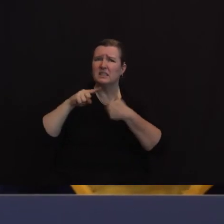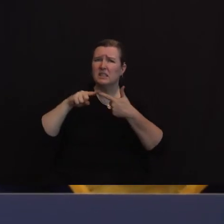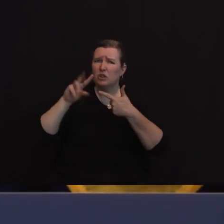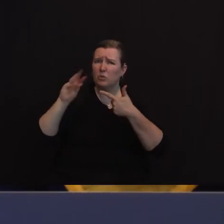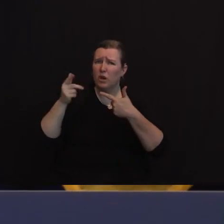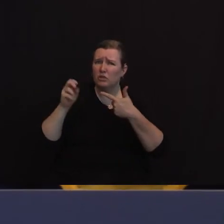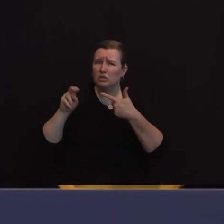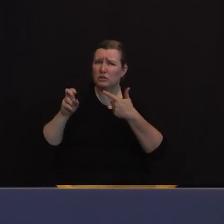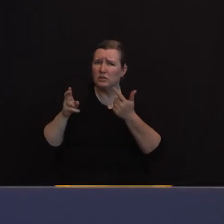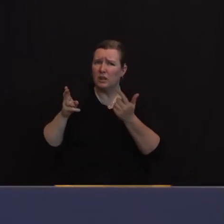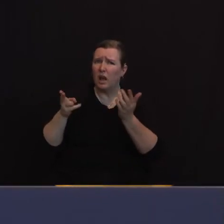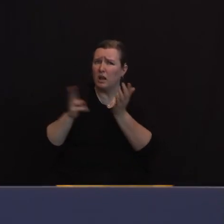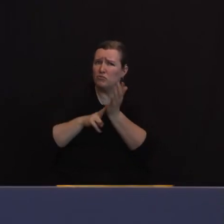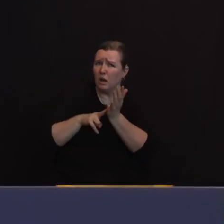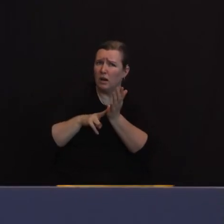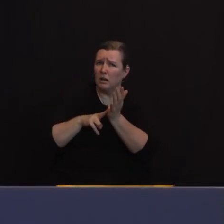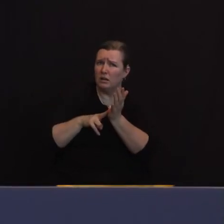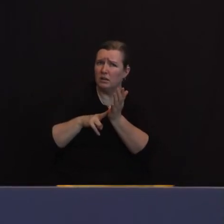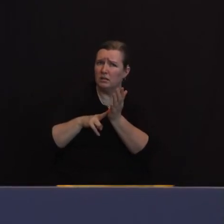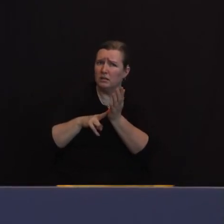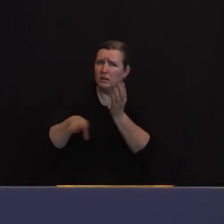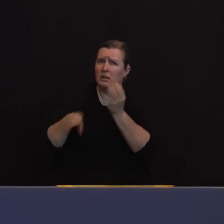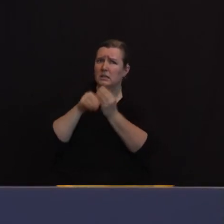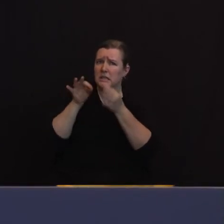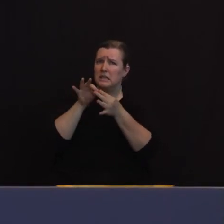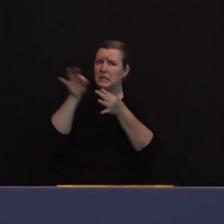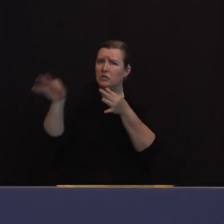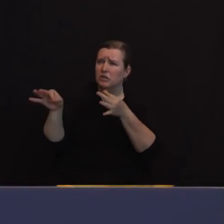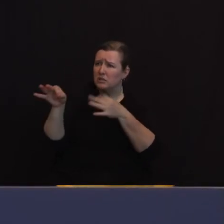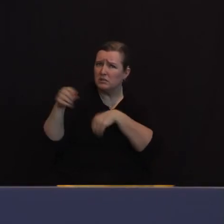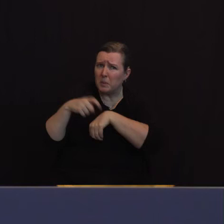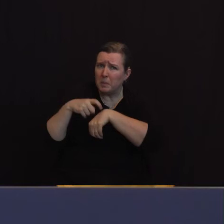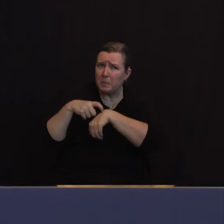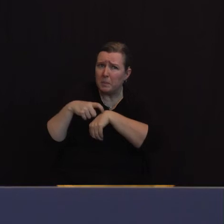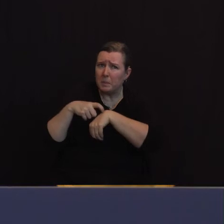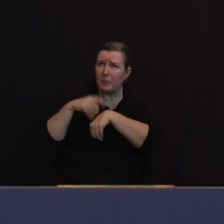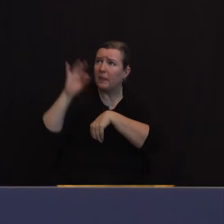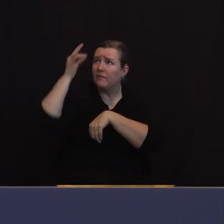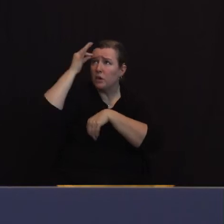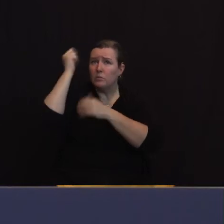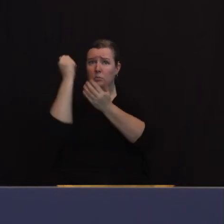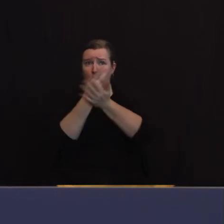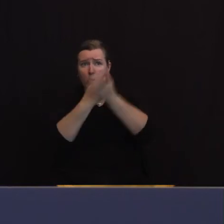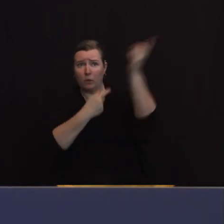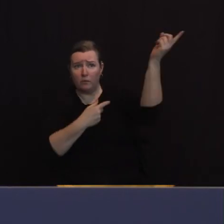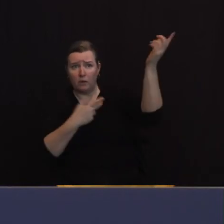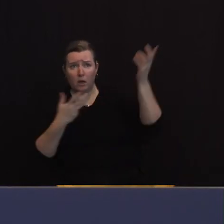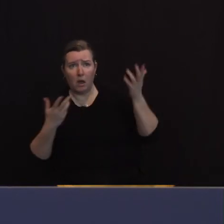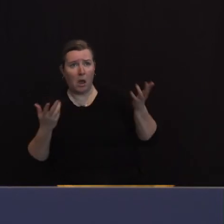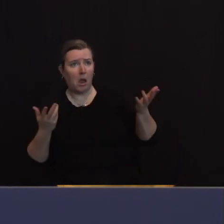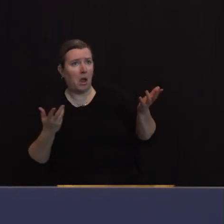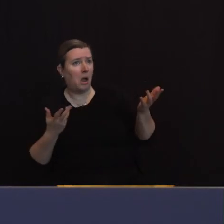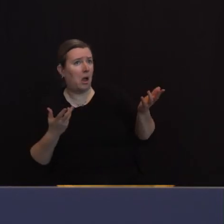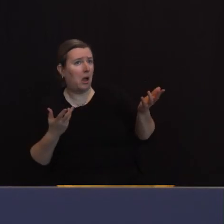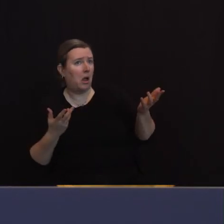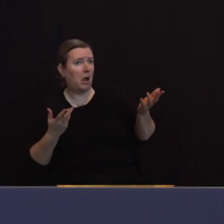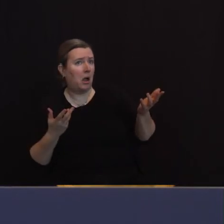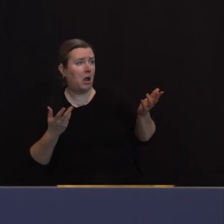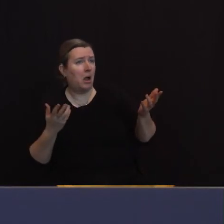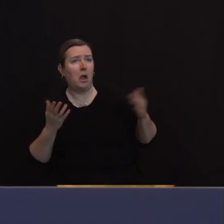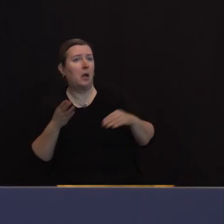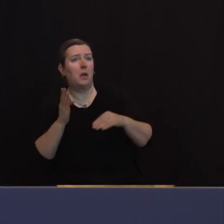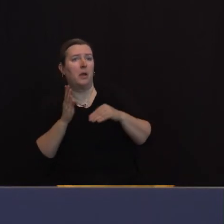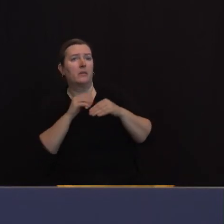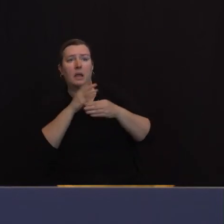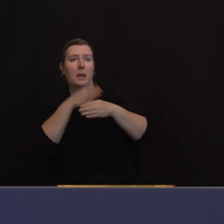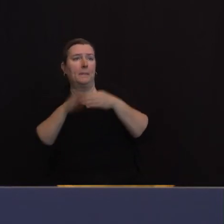There's a possibility it's going to get extended. I believe if they've not yet completed the minimum of 3 clinics, Yeah, no. my